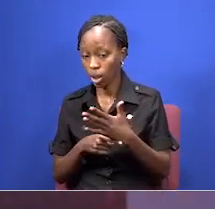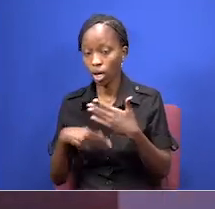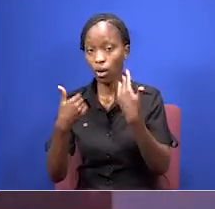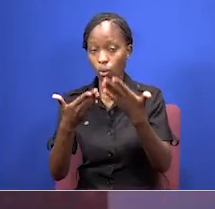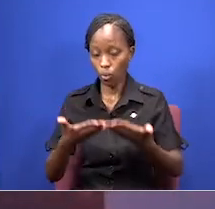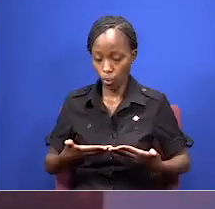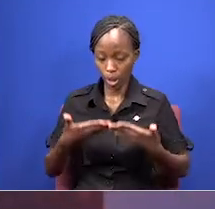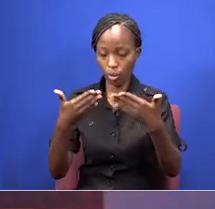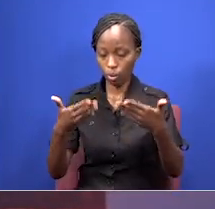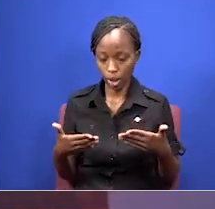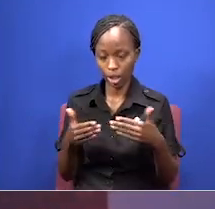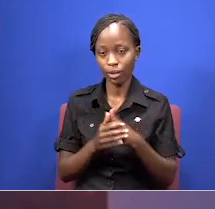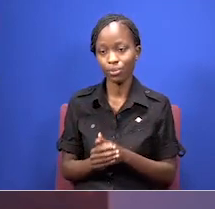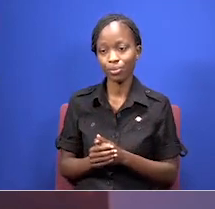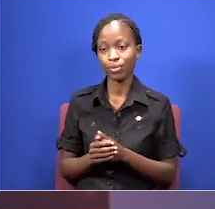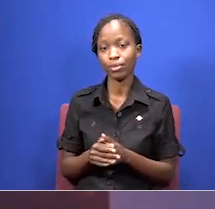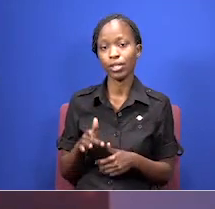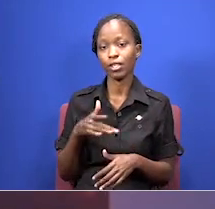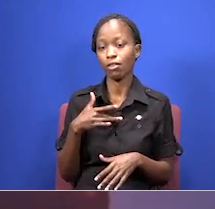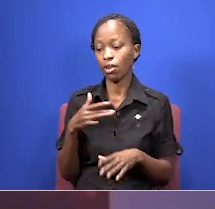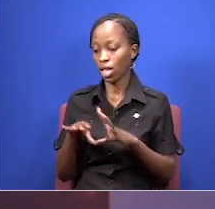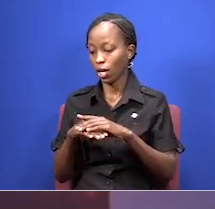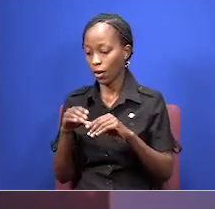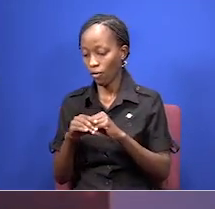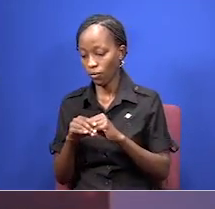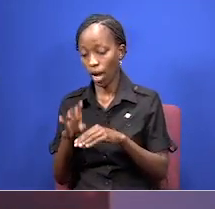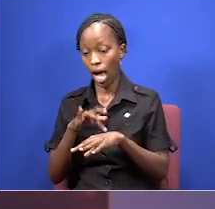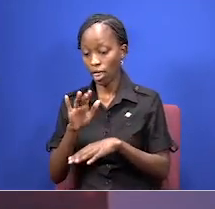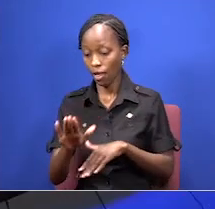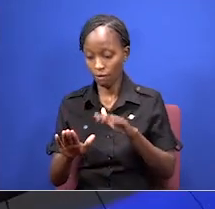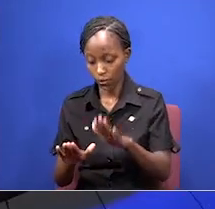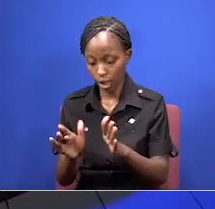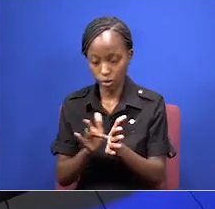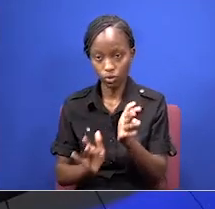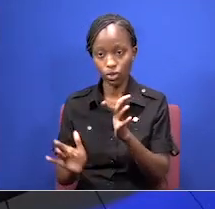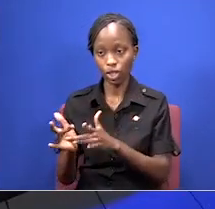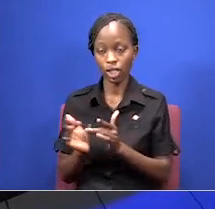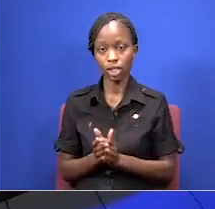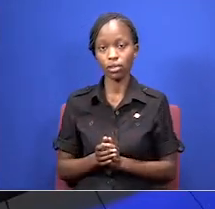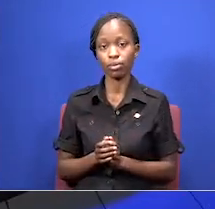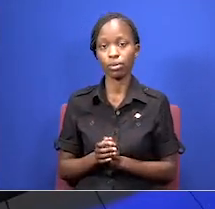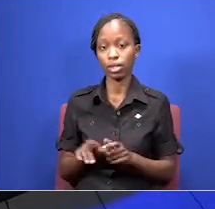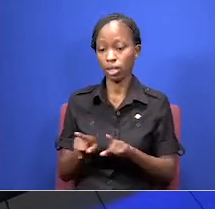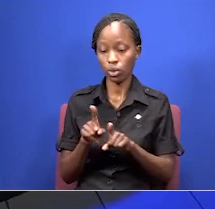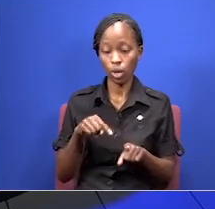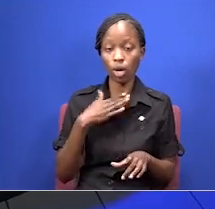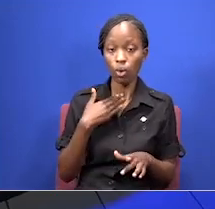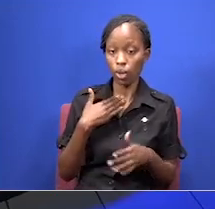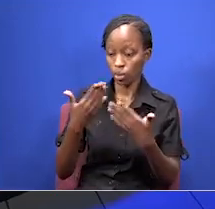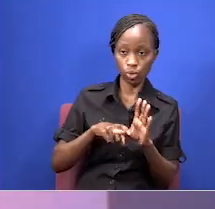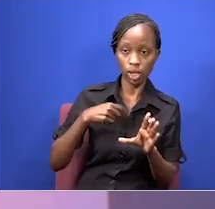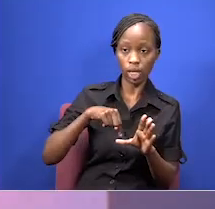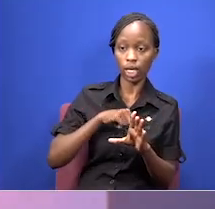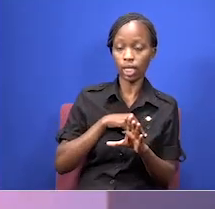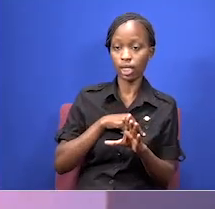and karibu sana. Feel at the feet of Jesus. We especially want to welcome our